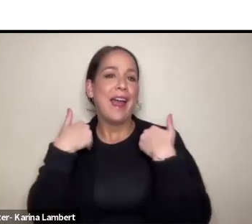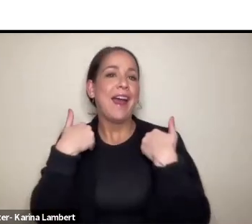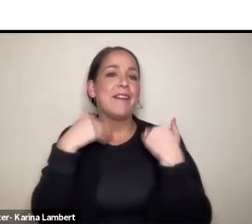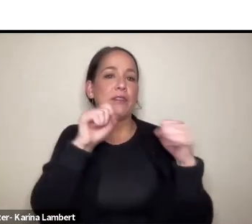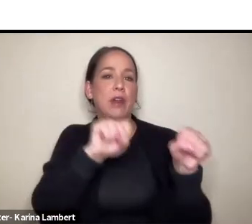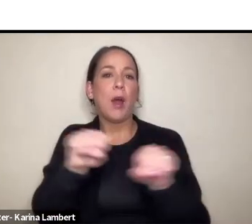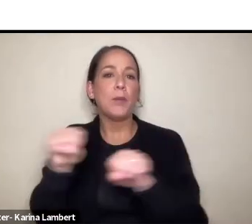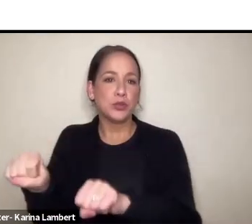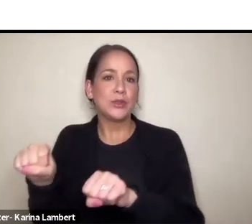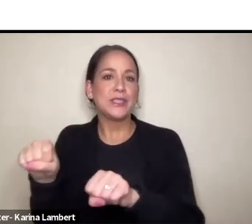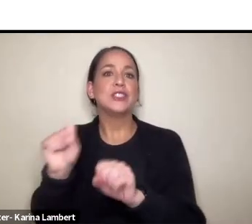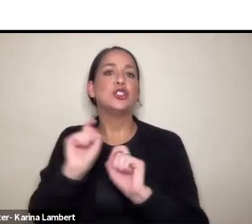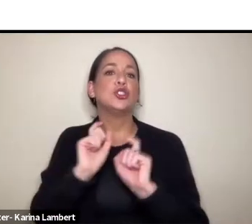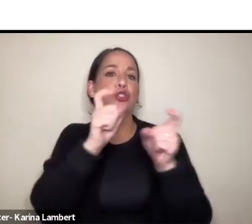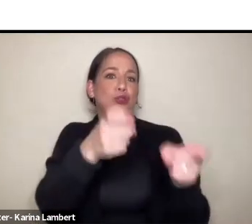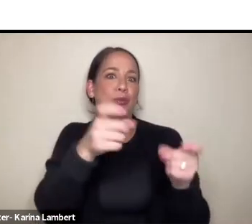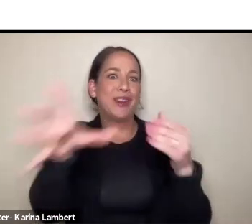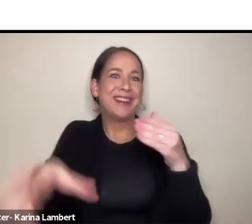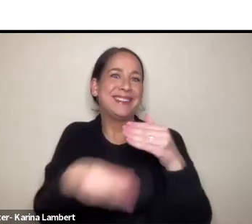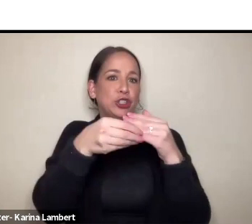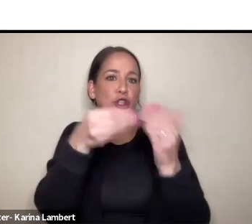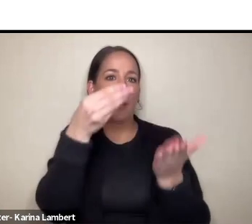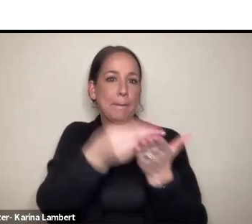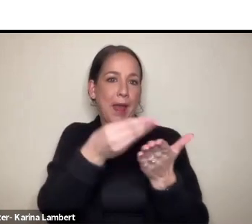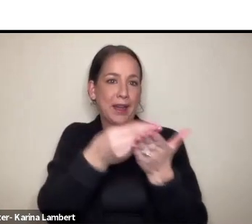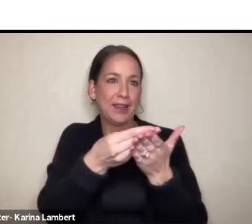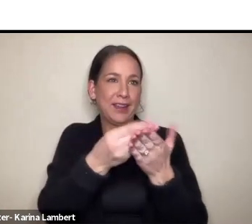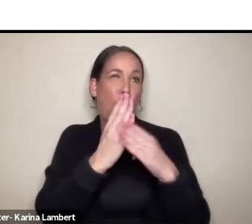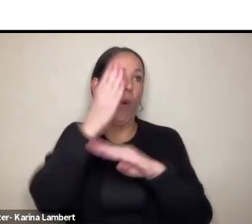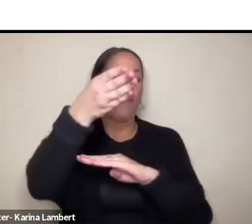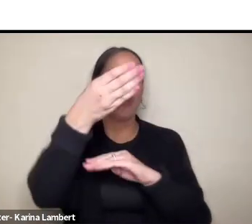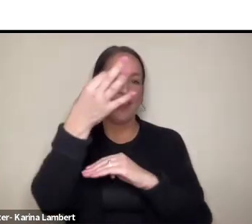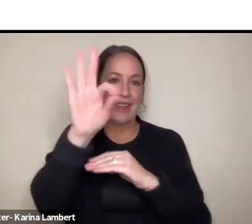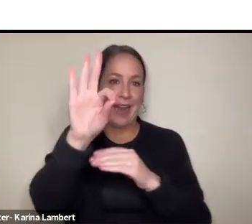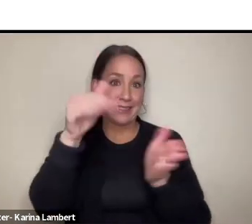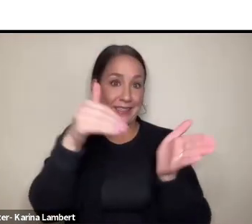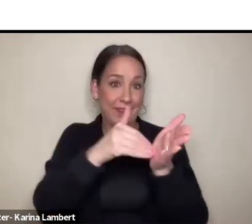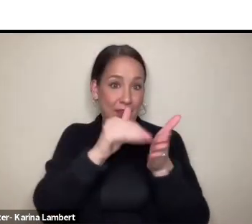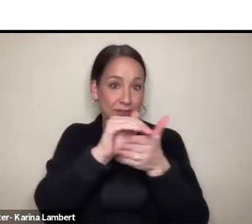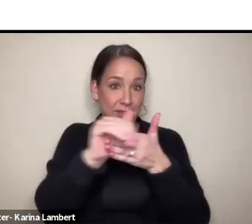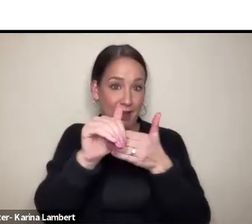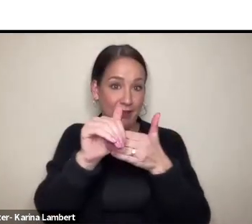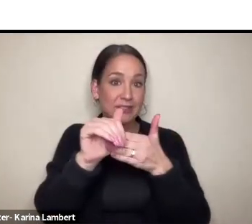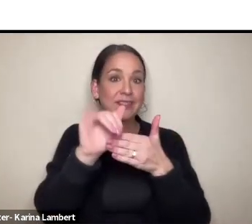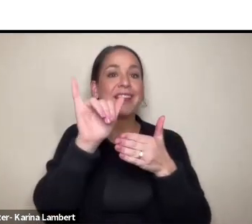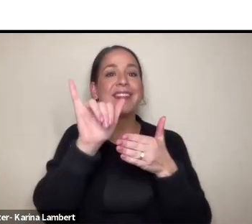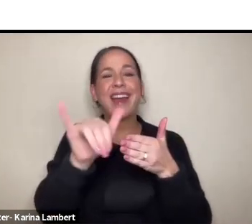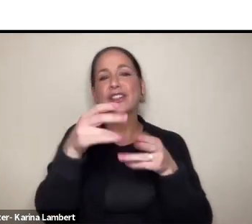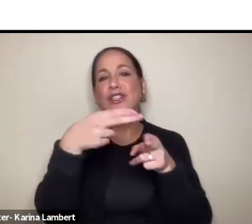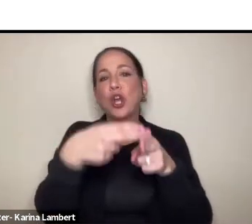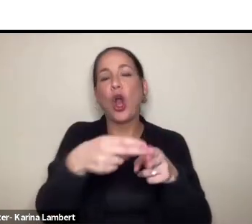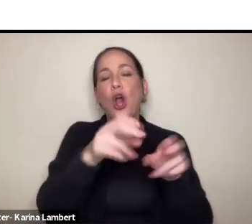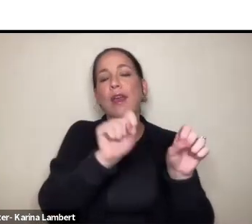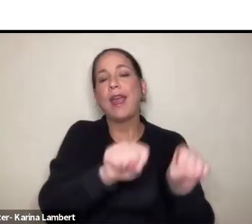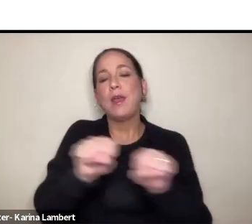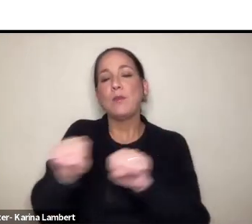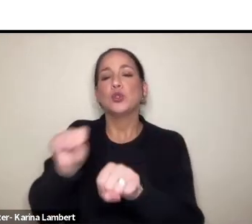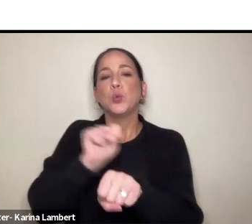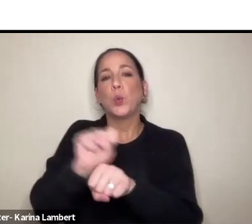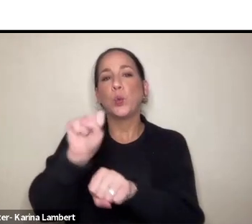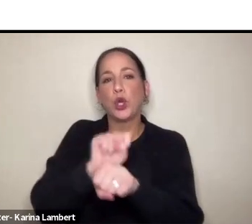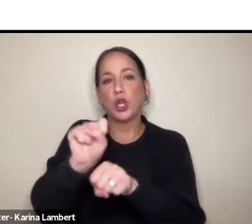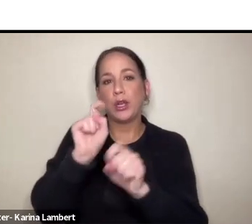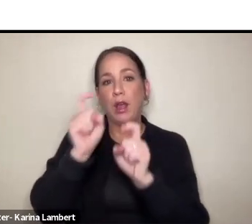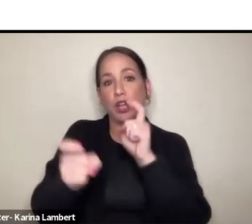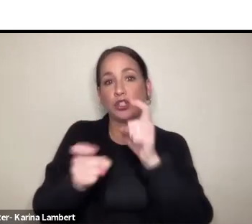contribute an additional amount of money beyond the $19,000 a year, and that's called able to work contributions. And